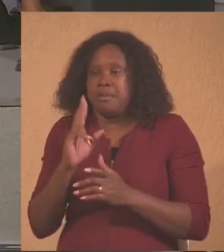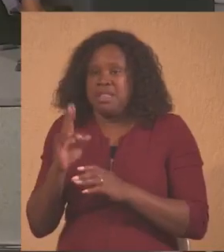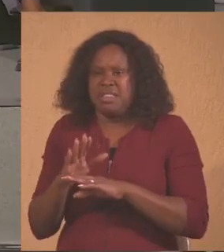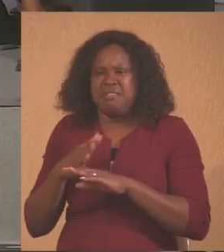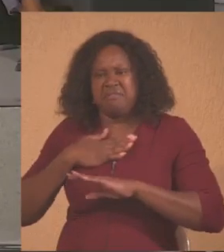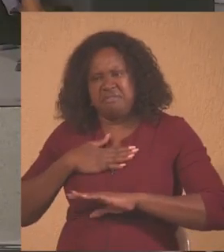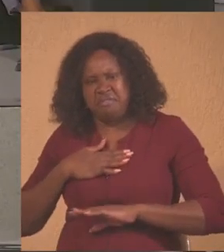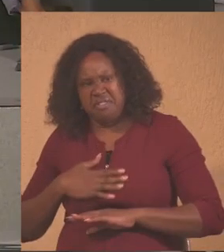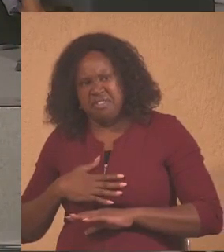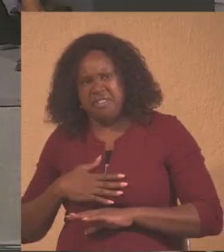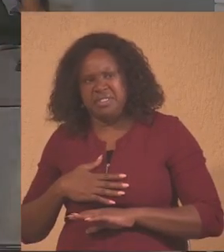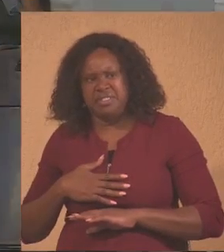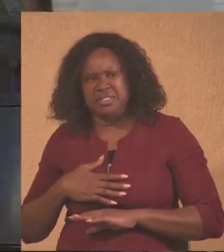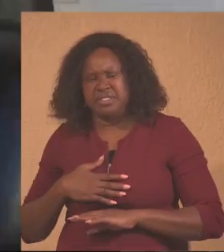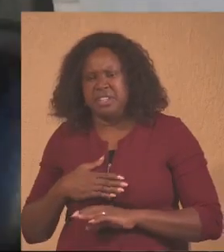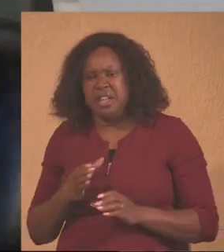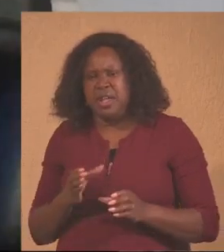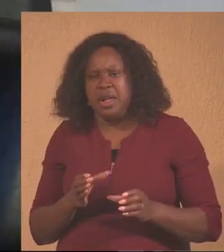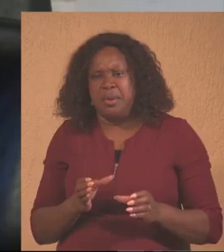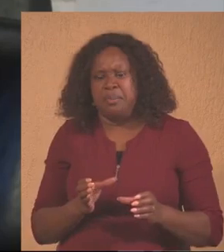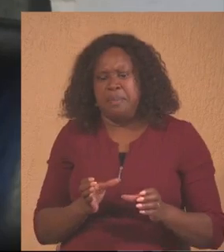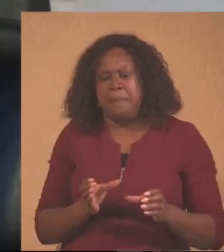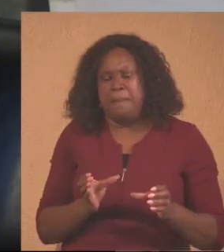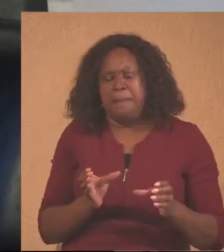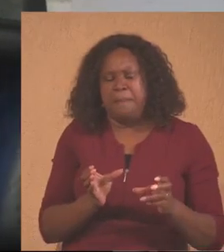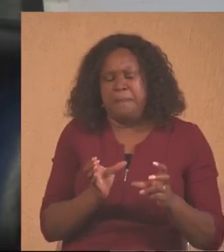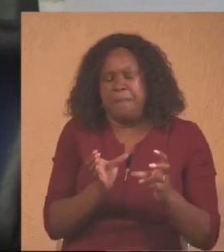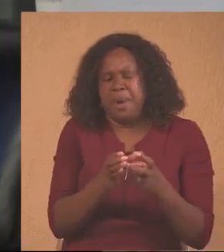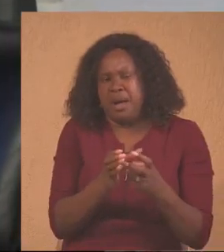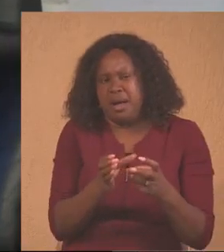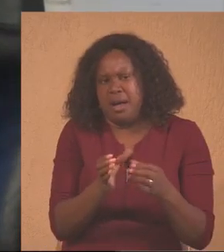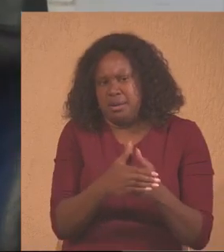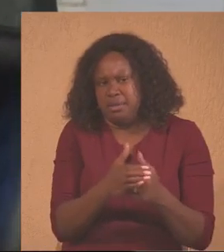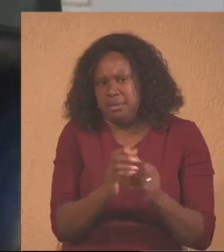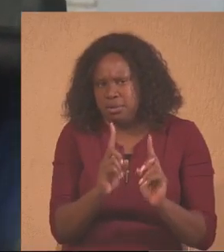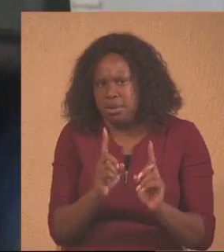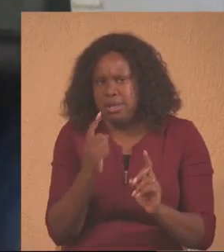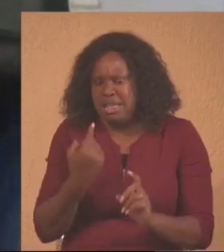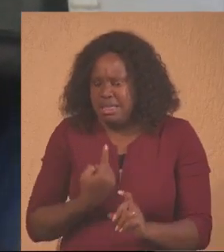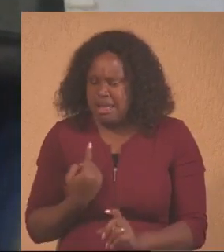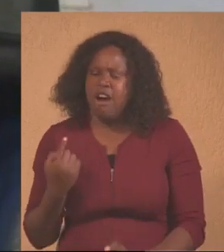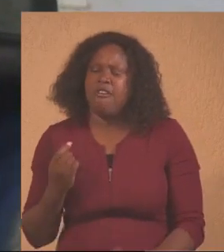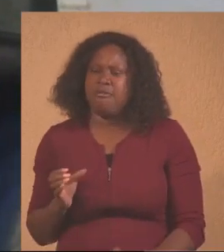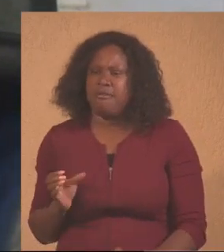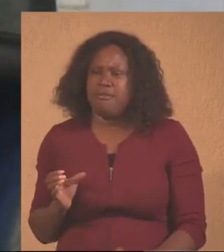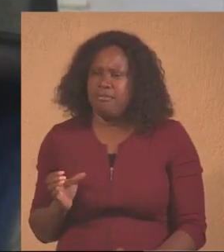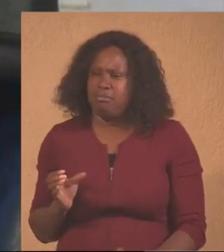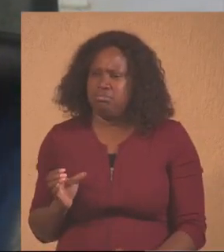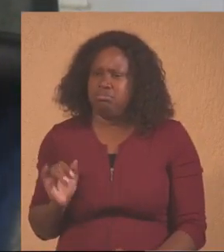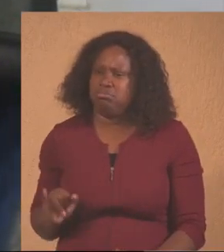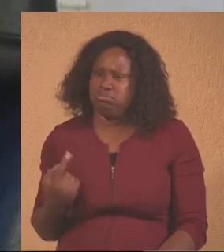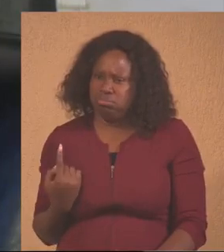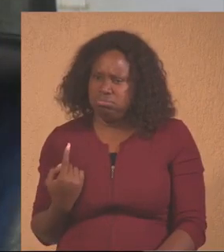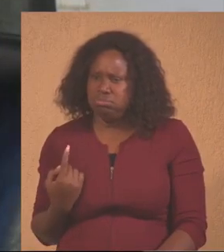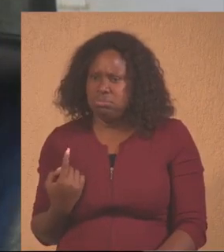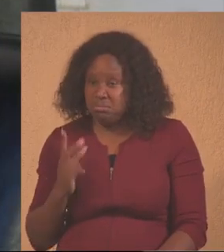not be quarantined but self-isolate? Does a person have that choice to decide